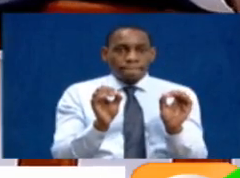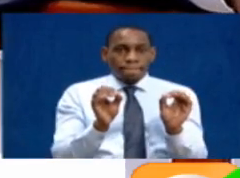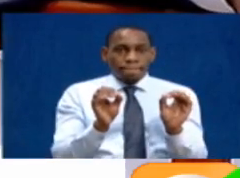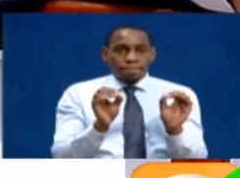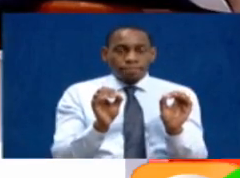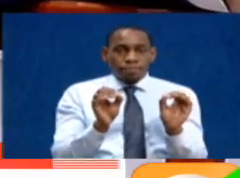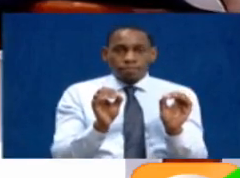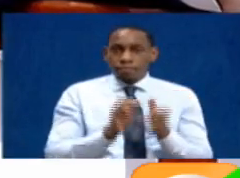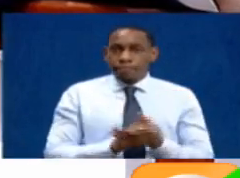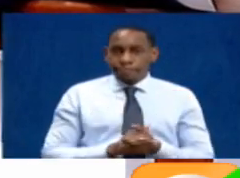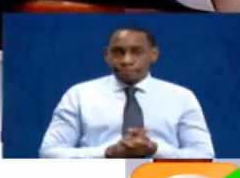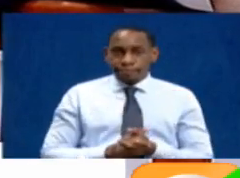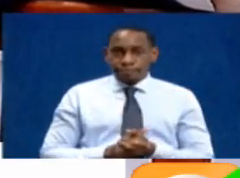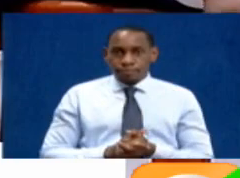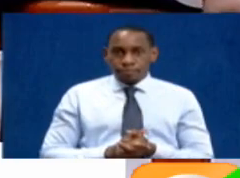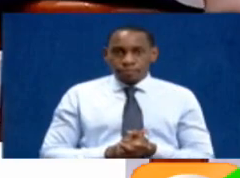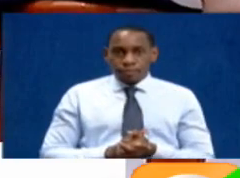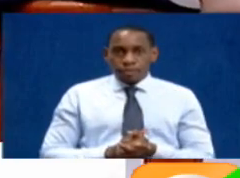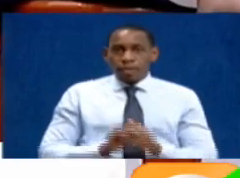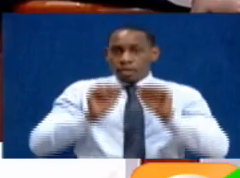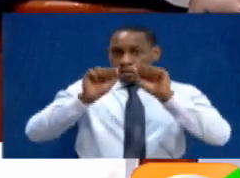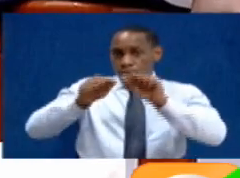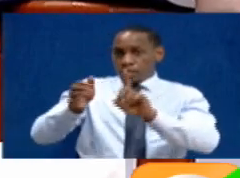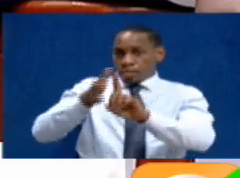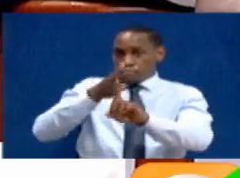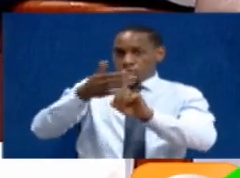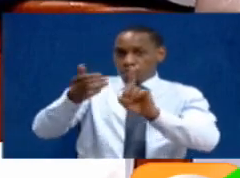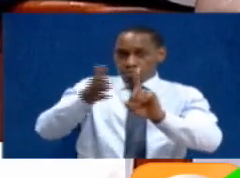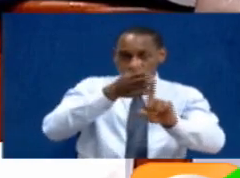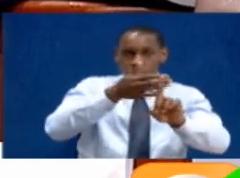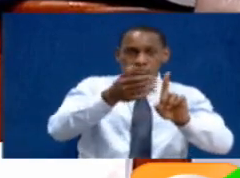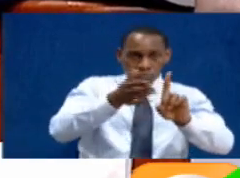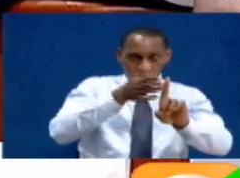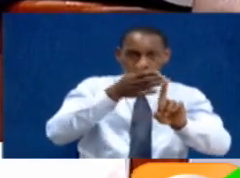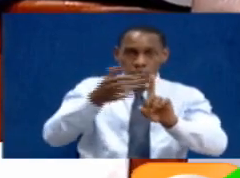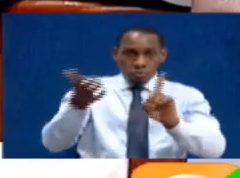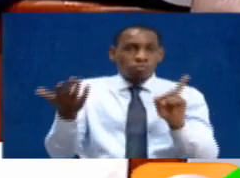And sometimes you can be convinced this fellow won the election.